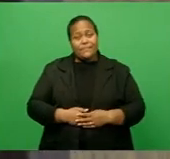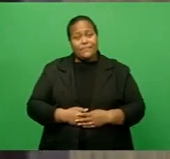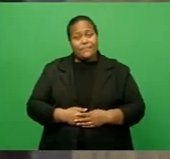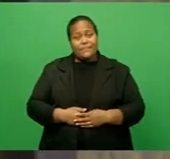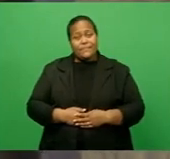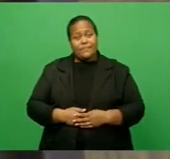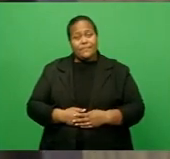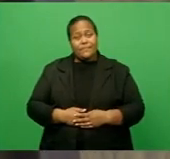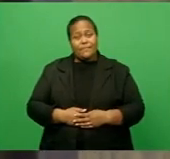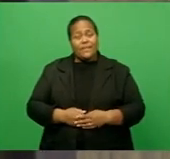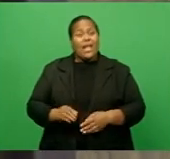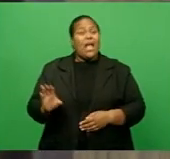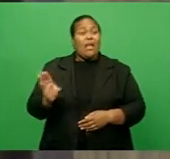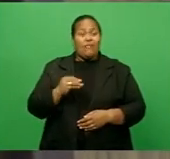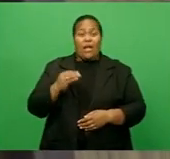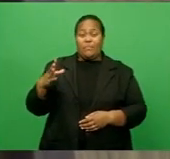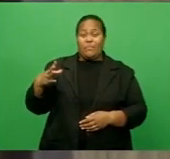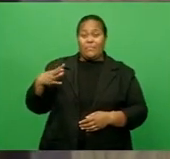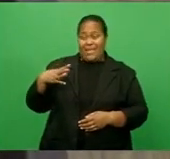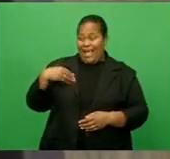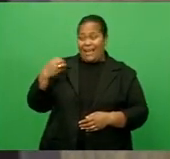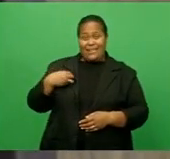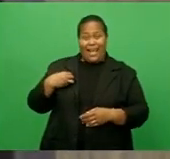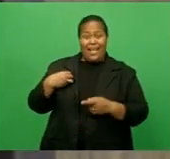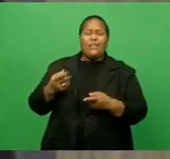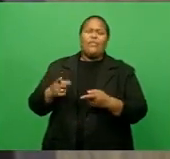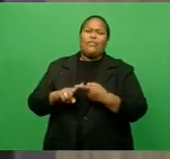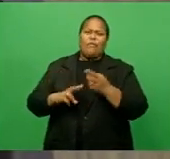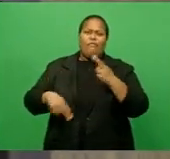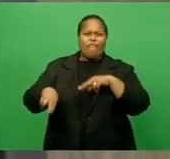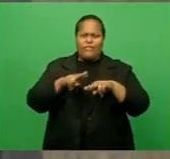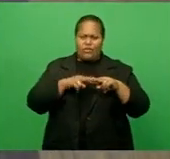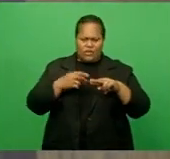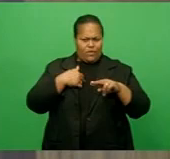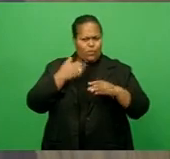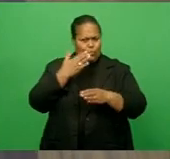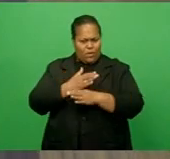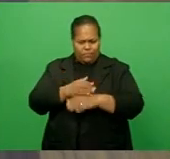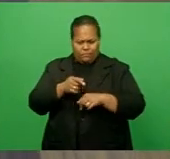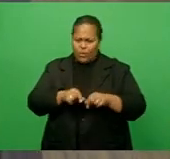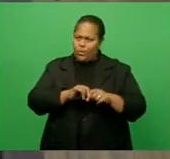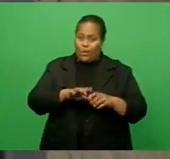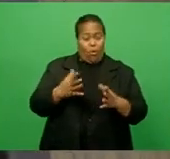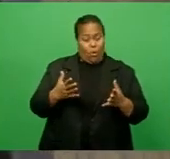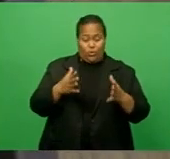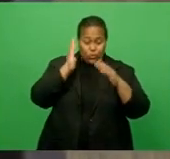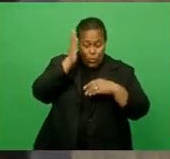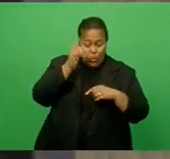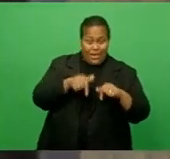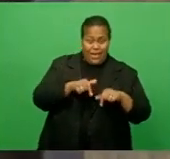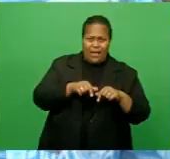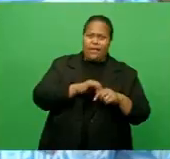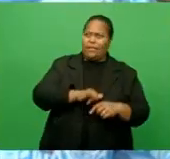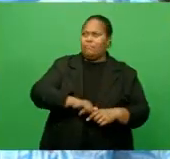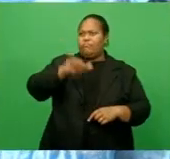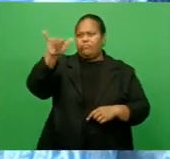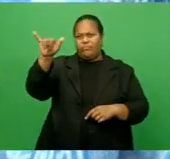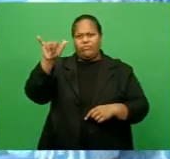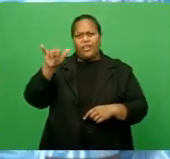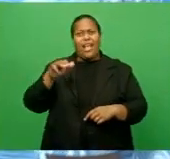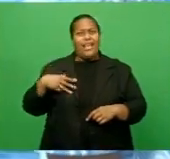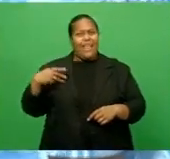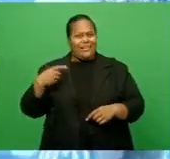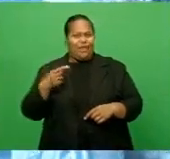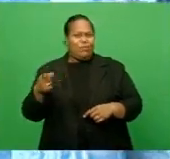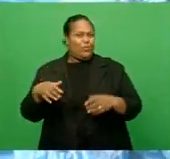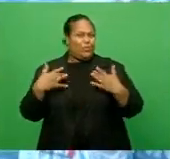like from Vancouver, like from Fiji, doing all my careers here, going to Vancouver. Vancouver was like a promised land for me.